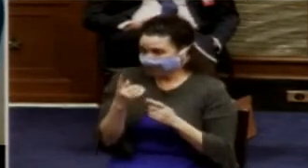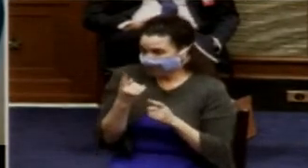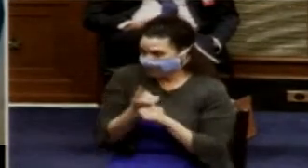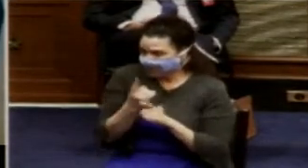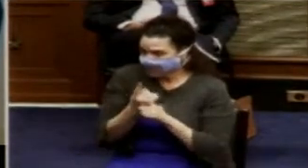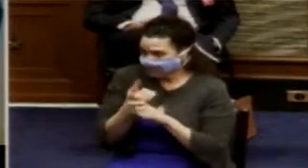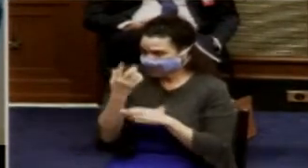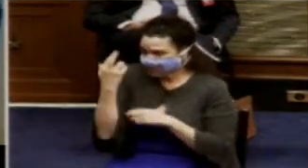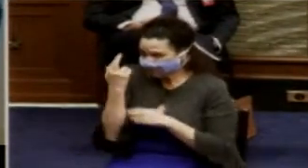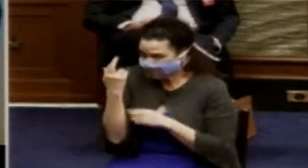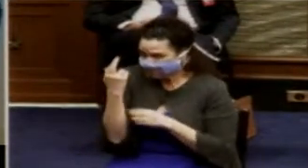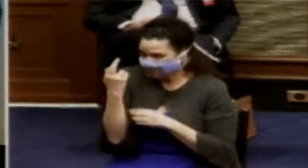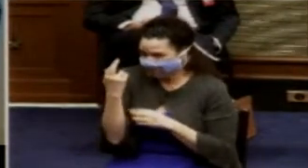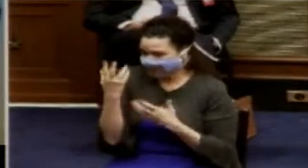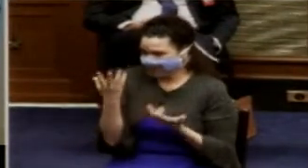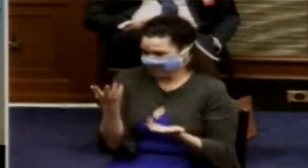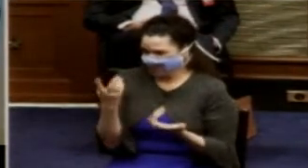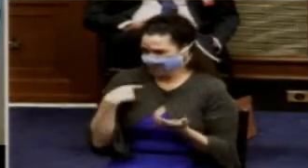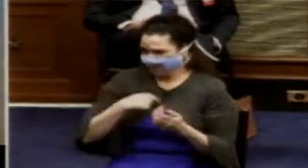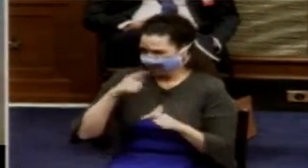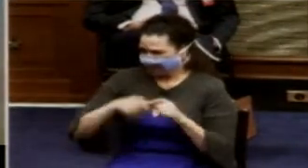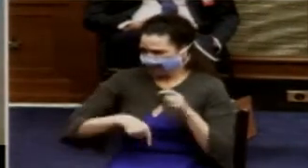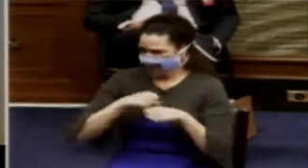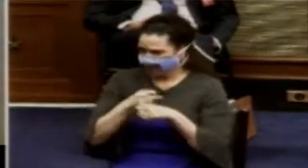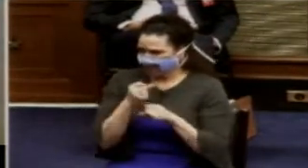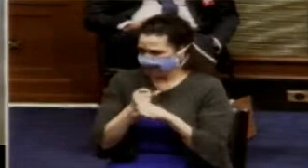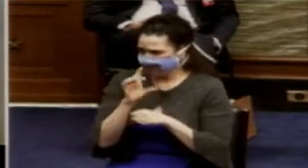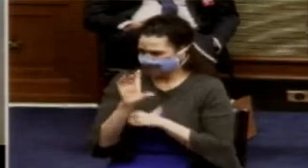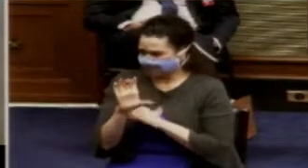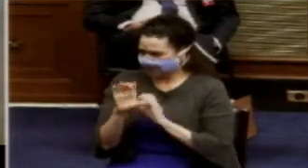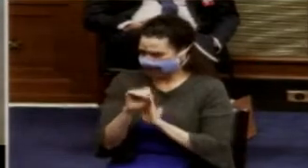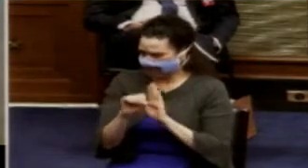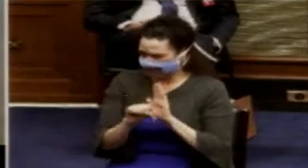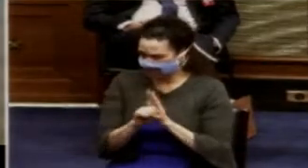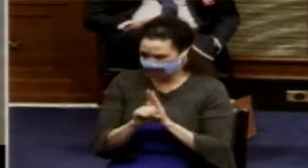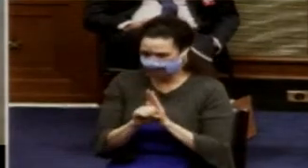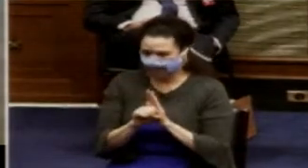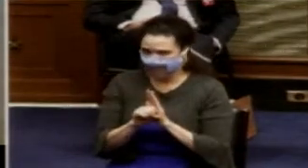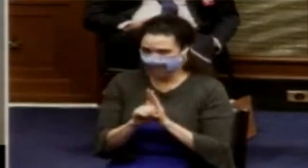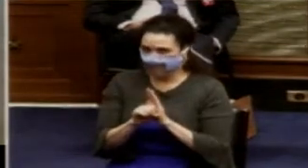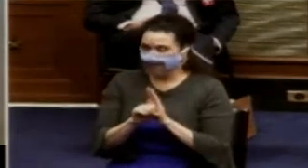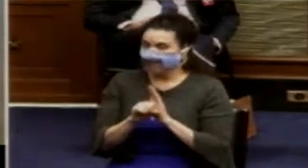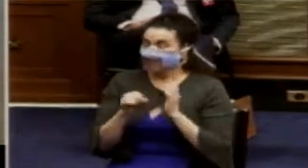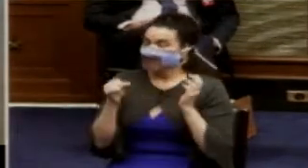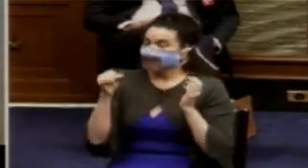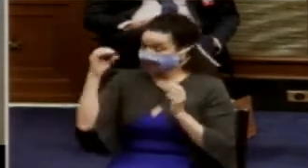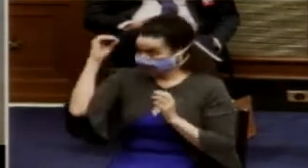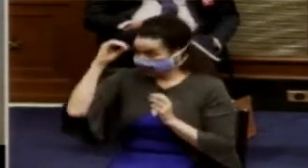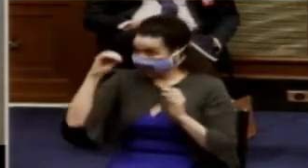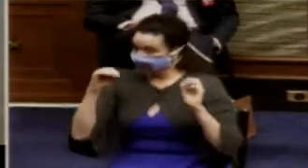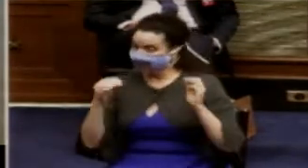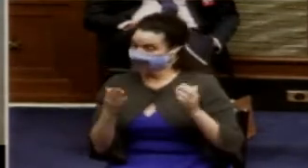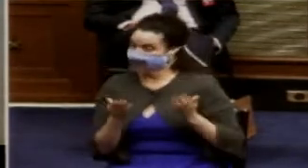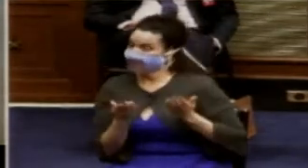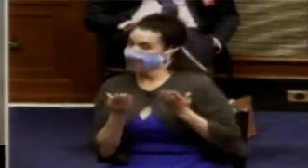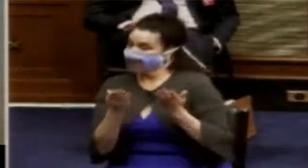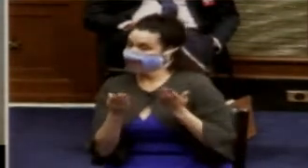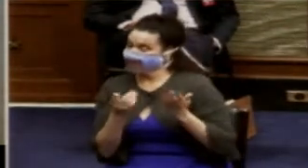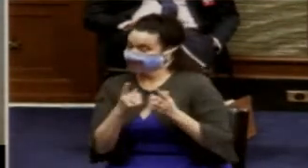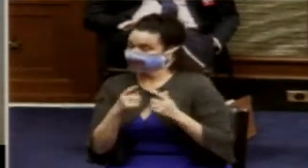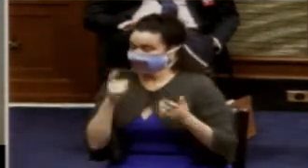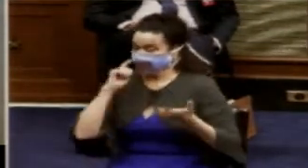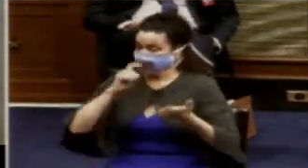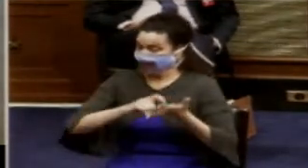state presents. The opinions being offered here today by the witnesses that the Democrats have